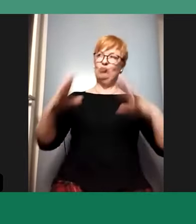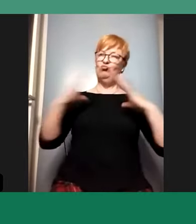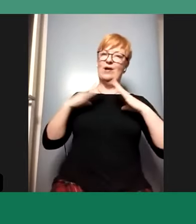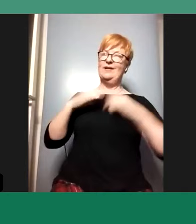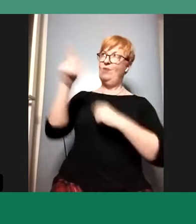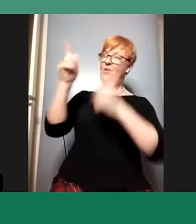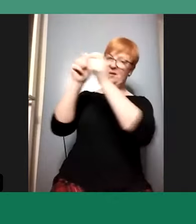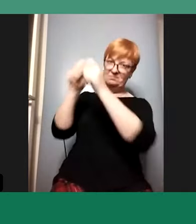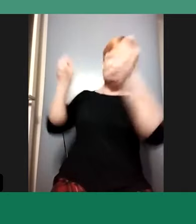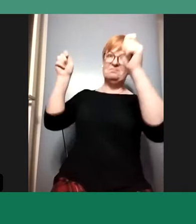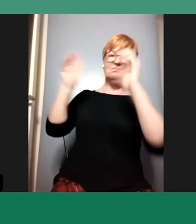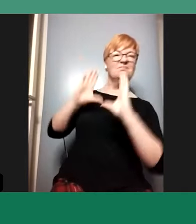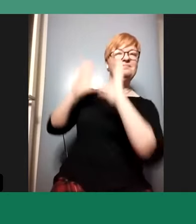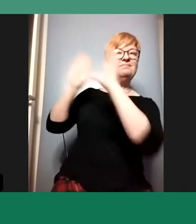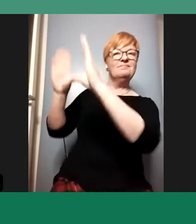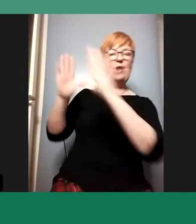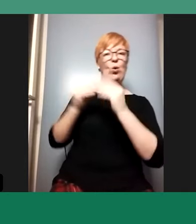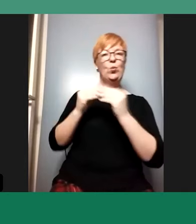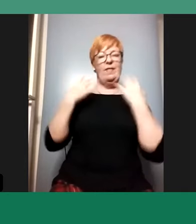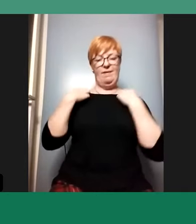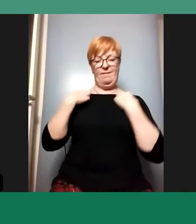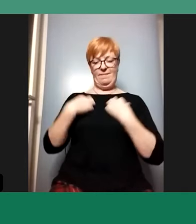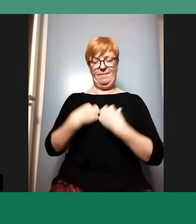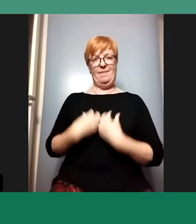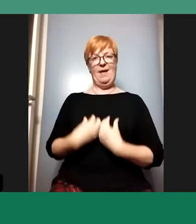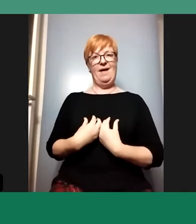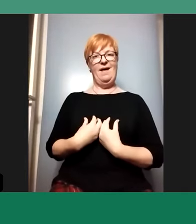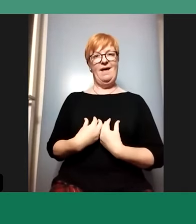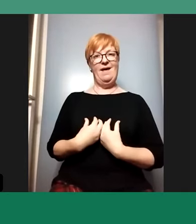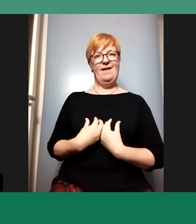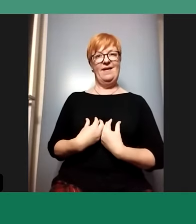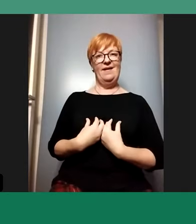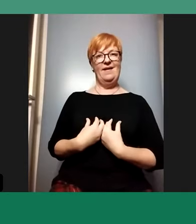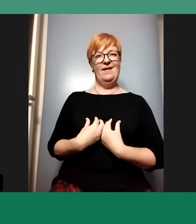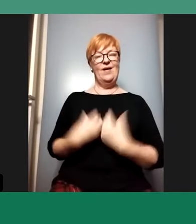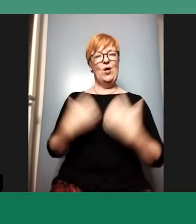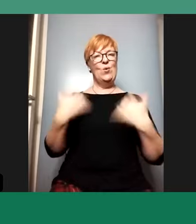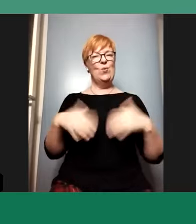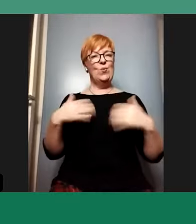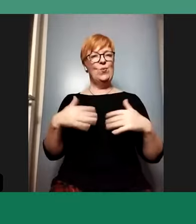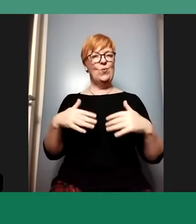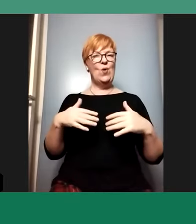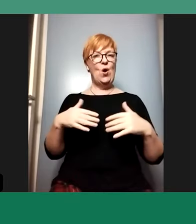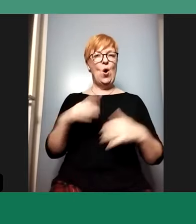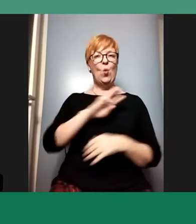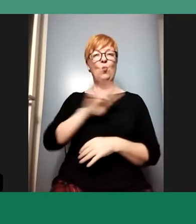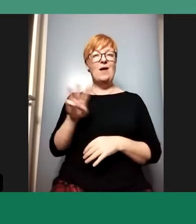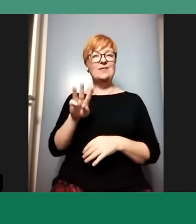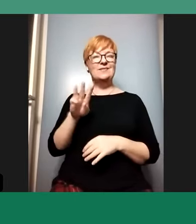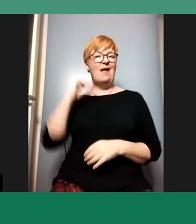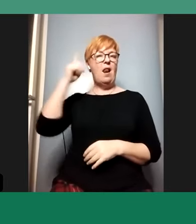the mayor and his livery collar. Rare groover, West London,